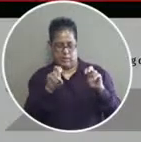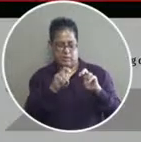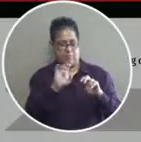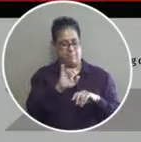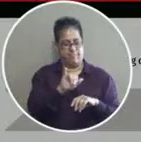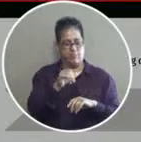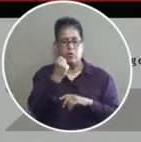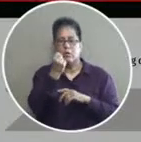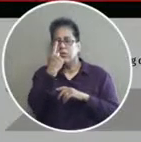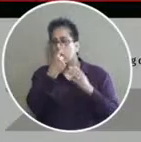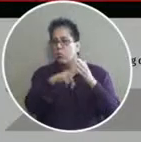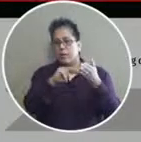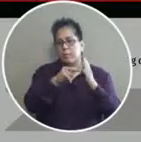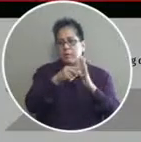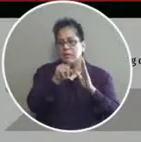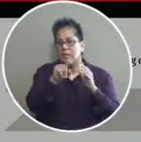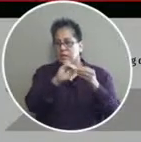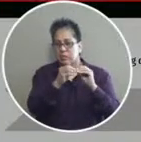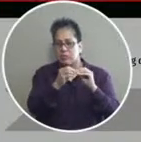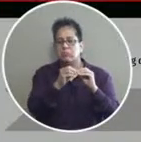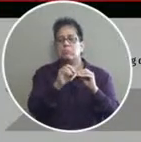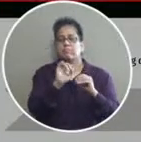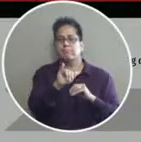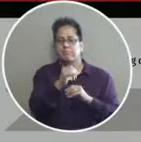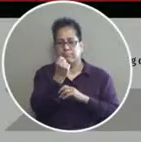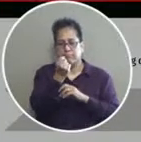understand what it means so that it can inform